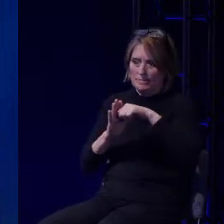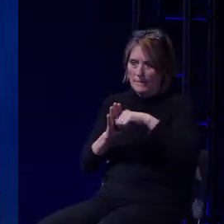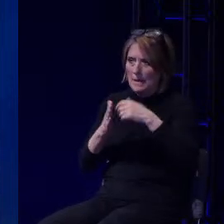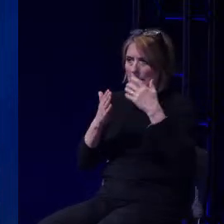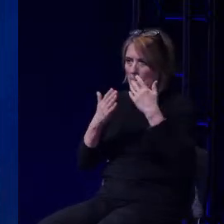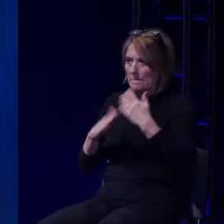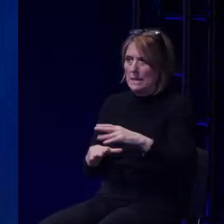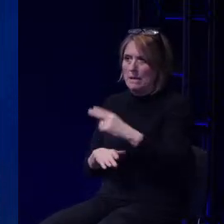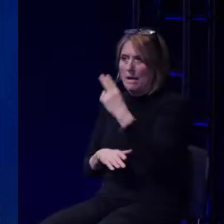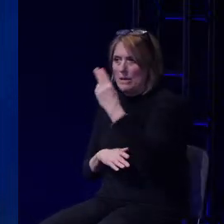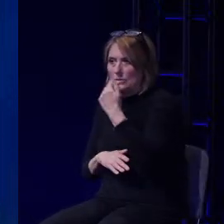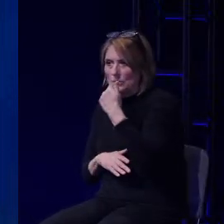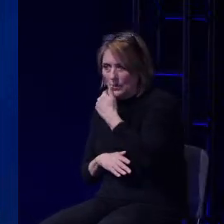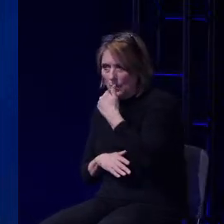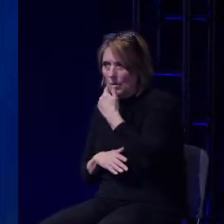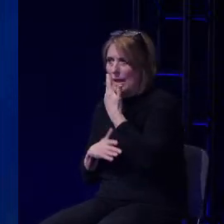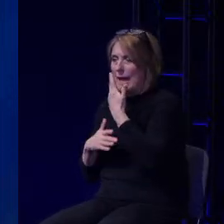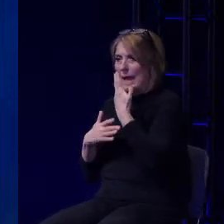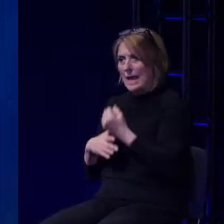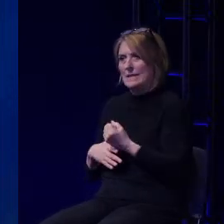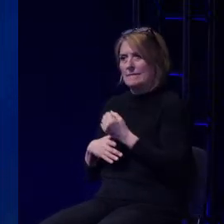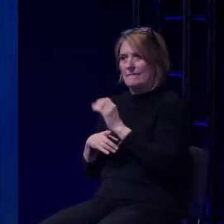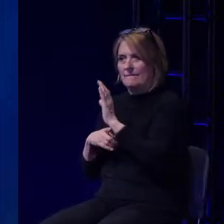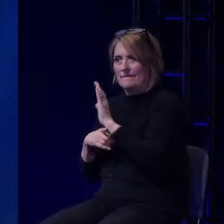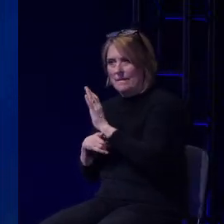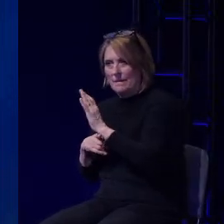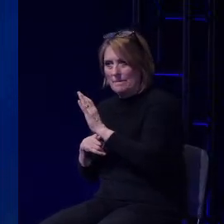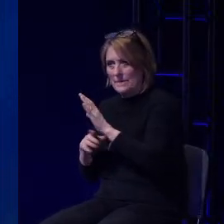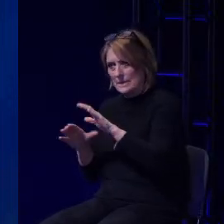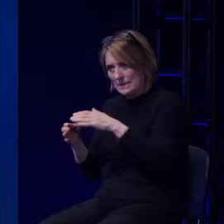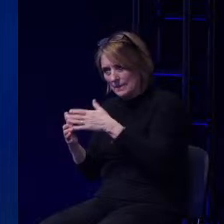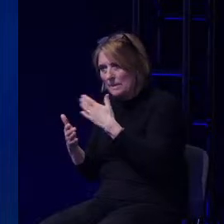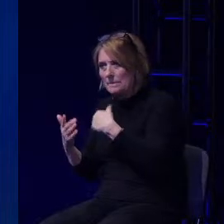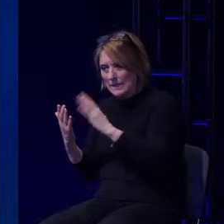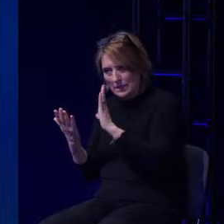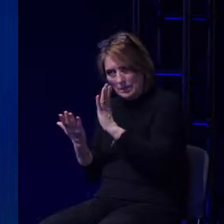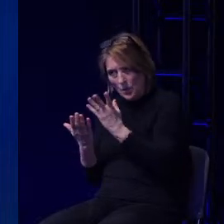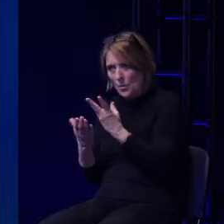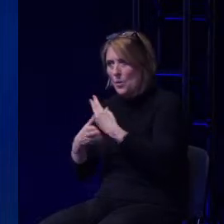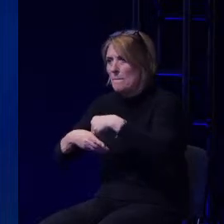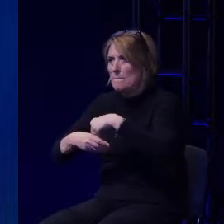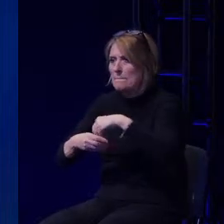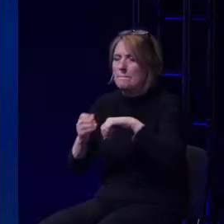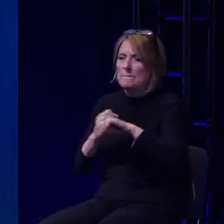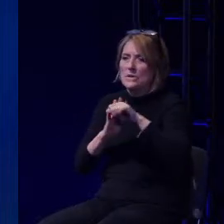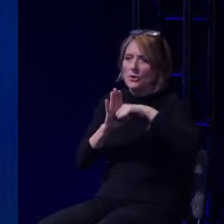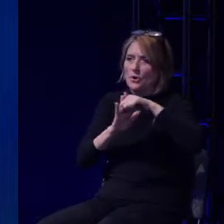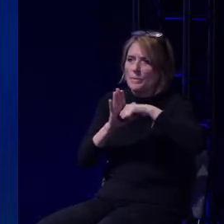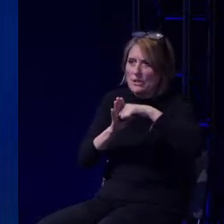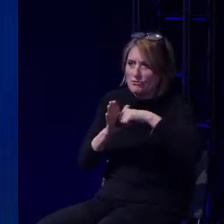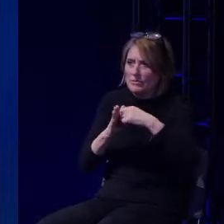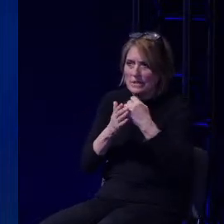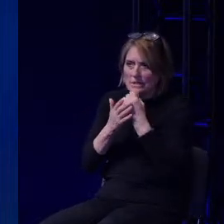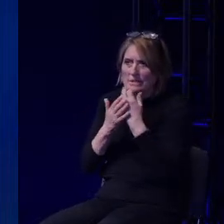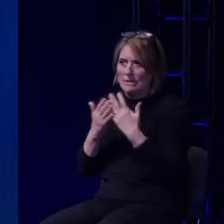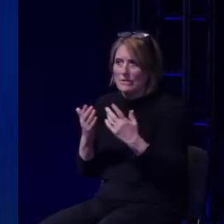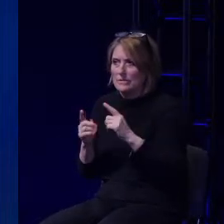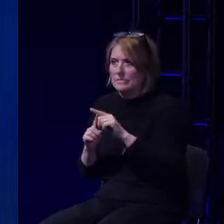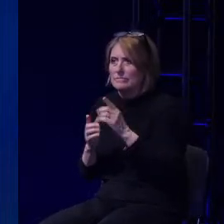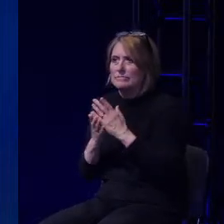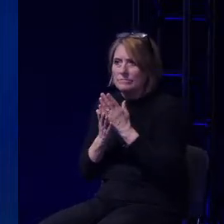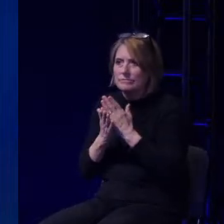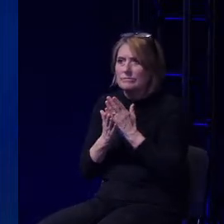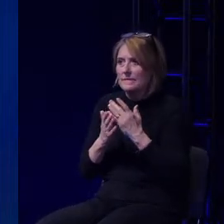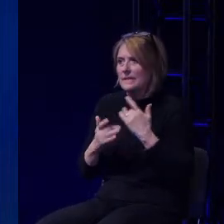film department, and we got very much entangled in documentaries and made quite a lot of interesting things that